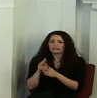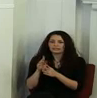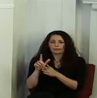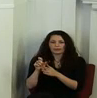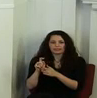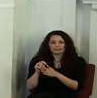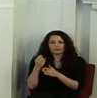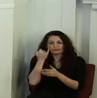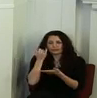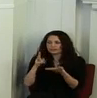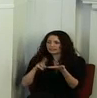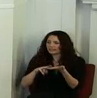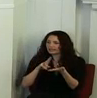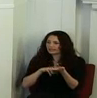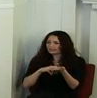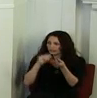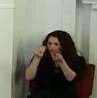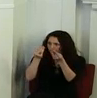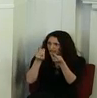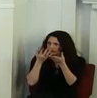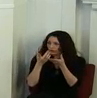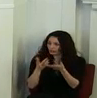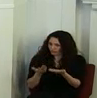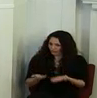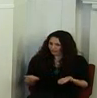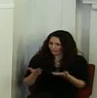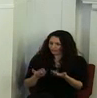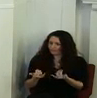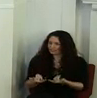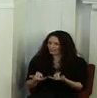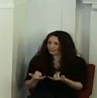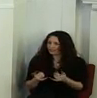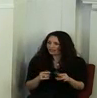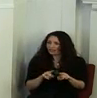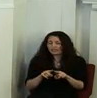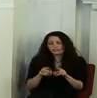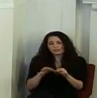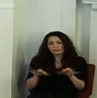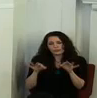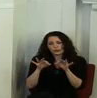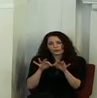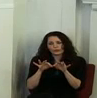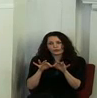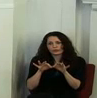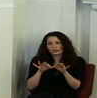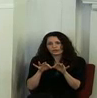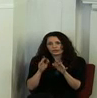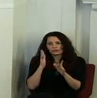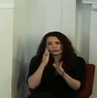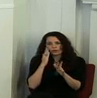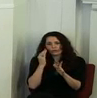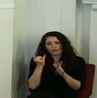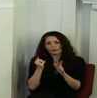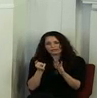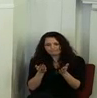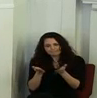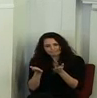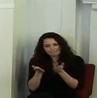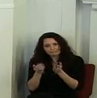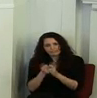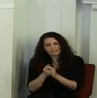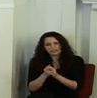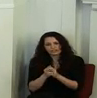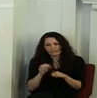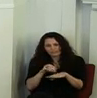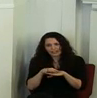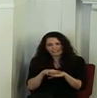in for us this morning. Please let us know that you've been present today. It's also important for us to know how we may be able to minister effectively one with the other.